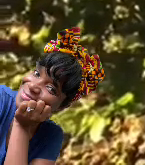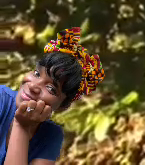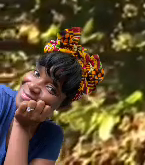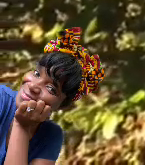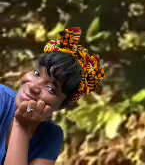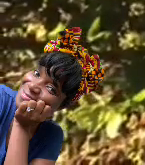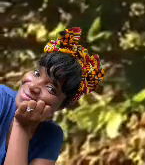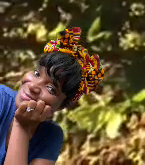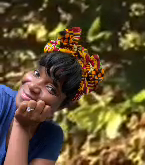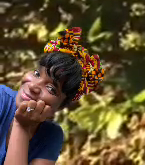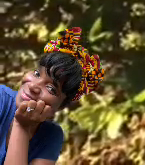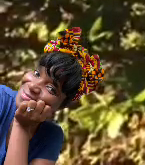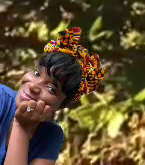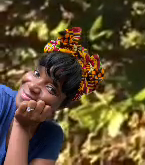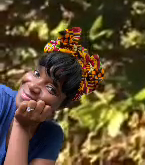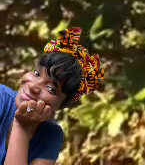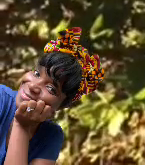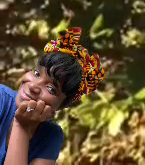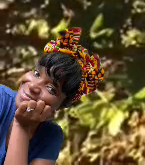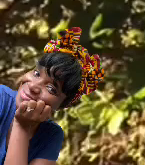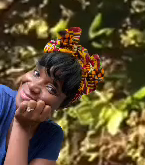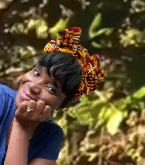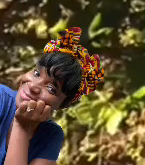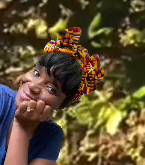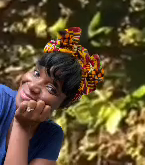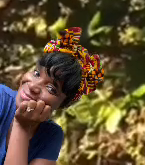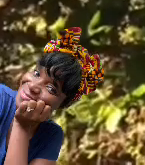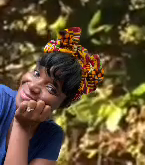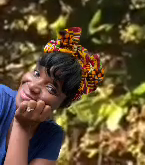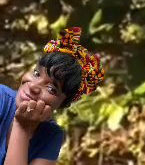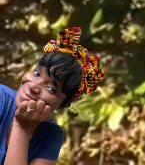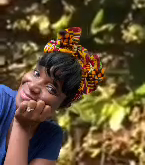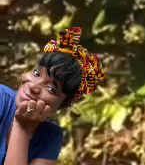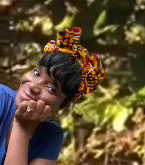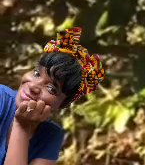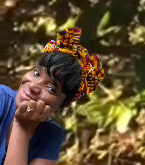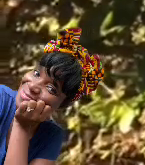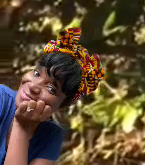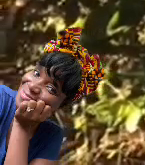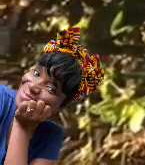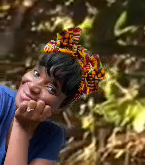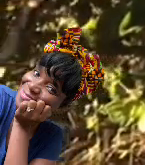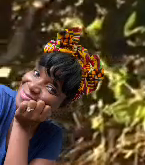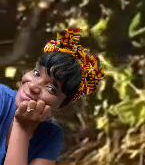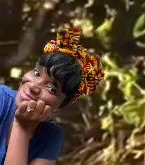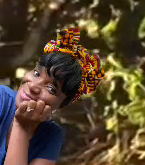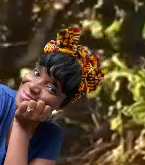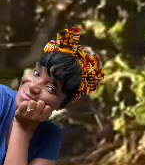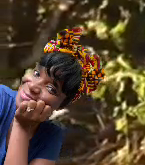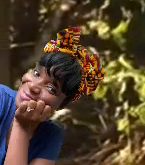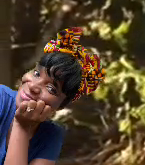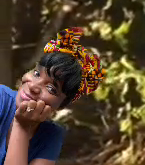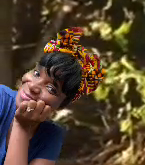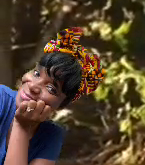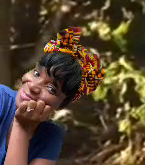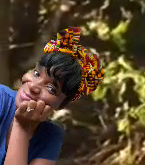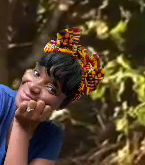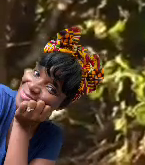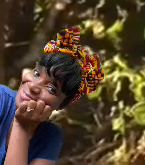Hi guys, do you know what this is? It's a lime, and this is the tree it comes